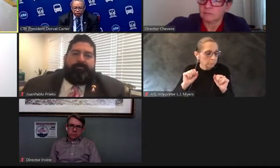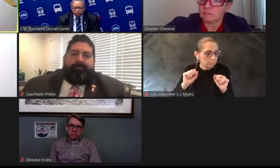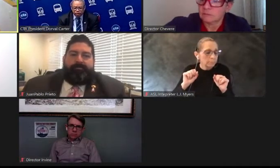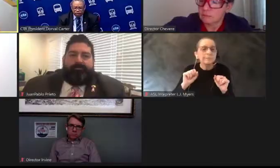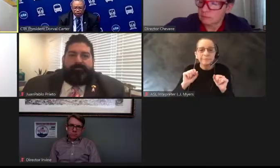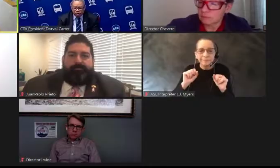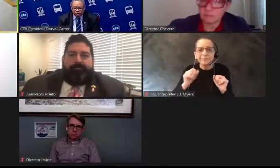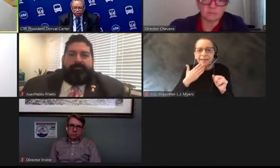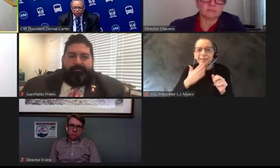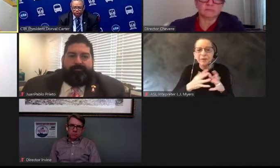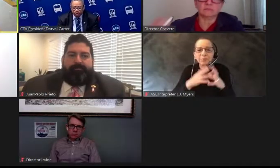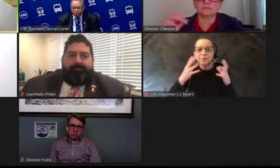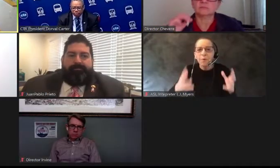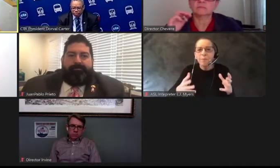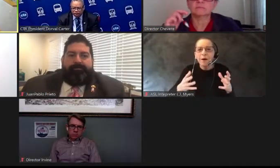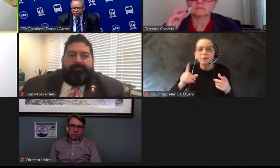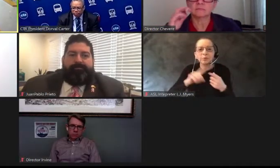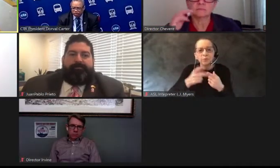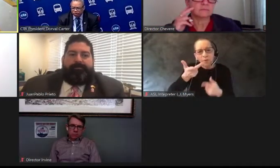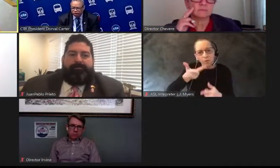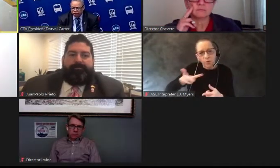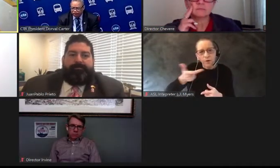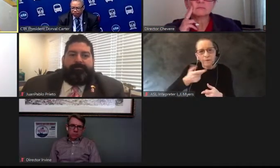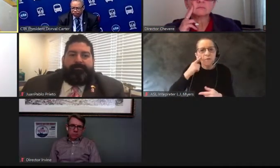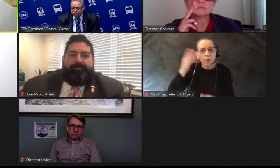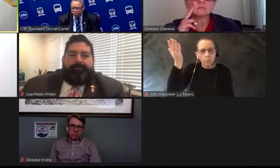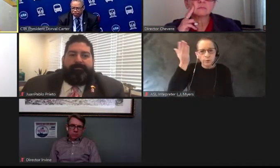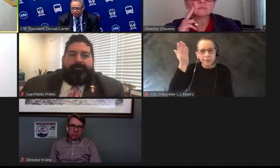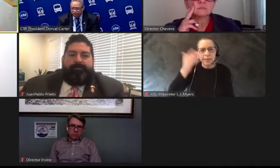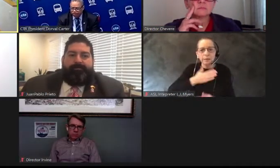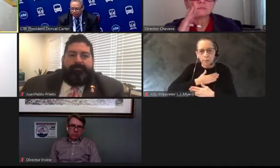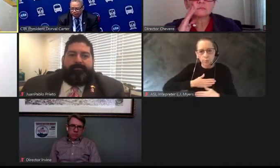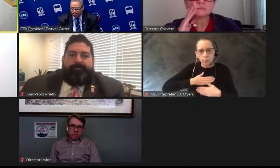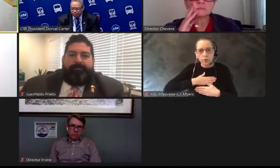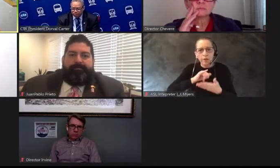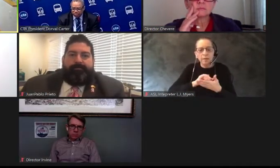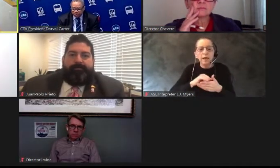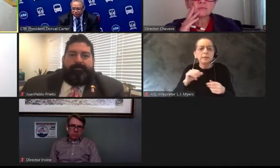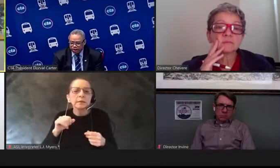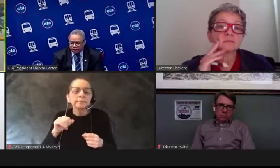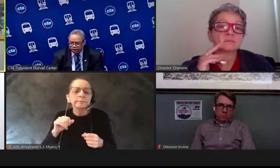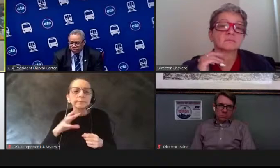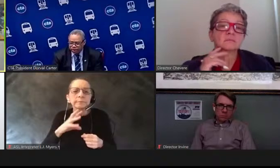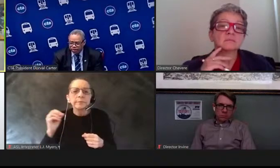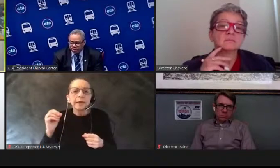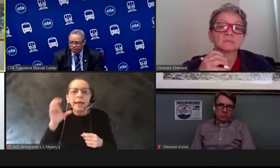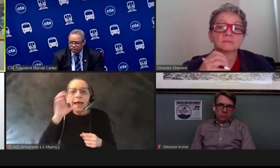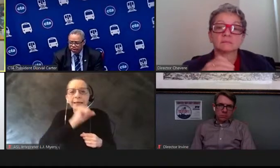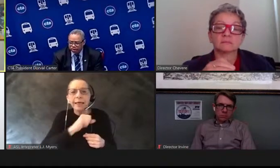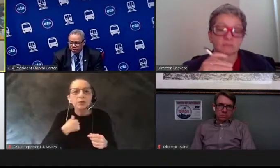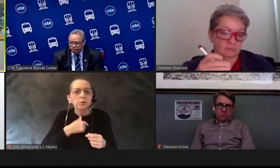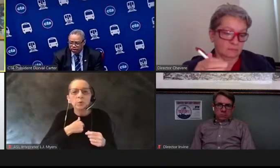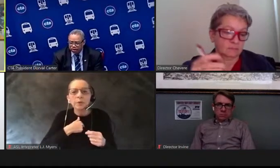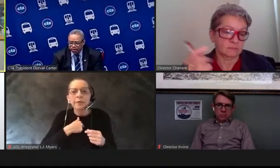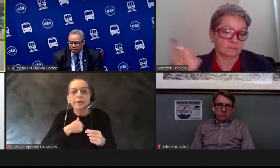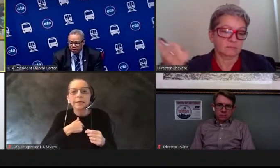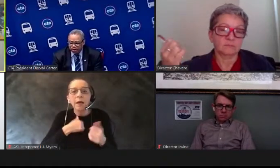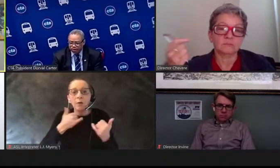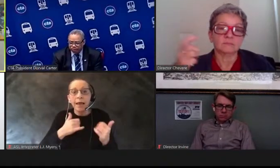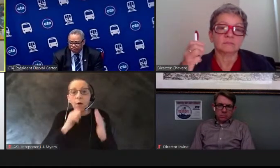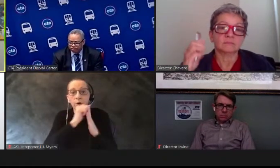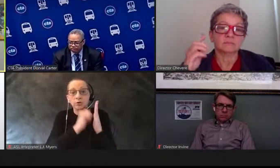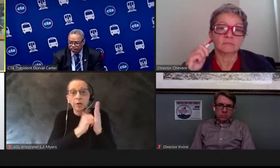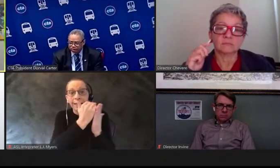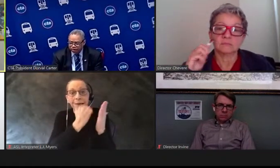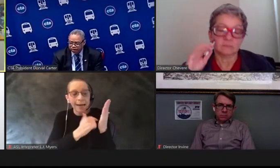all right. Thank you so much to the three of you for presenting. We appreciate that. And I guess we've reached our next agenda item,